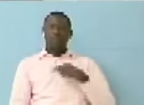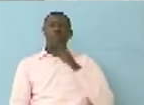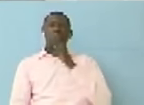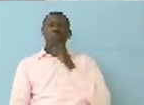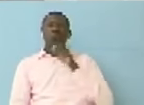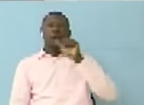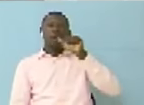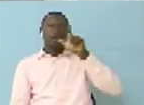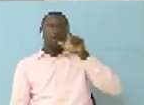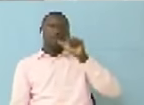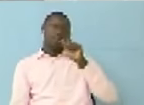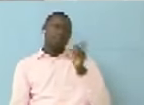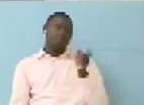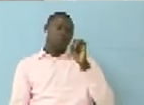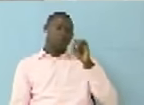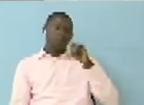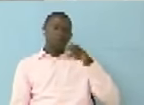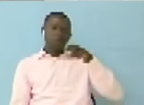in your presence.